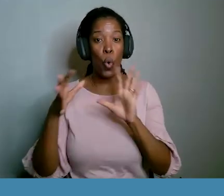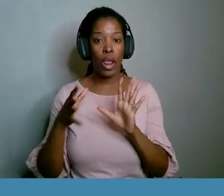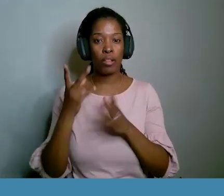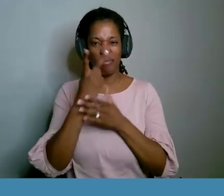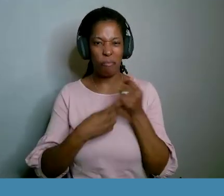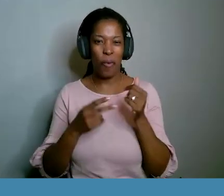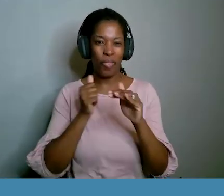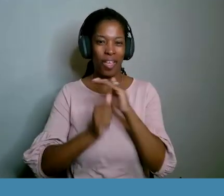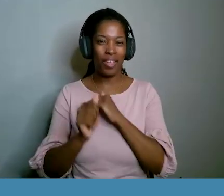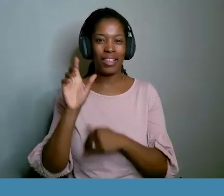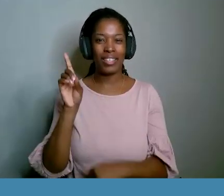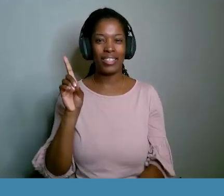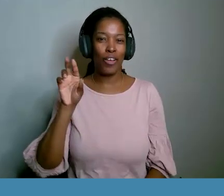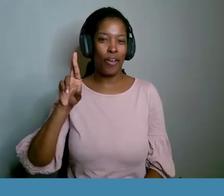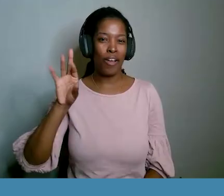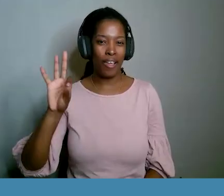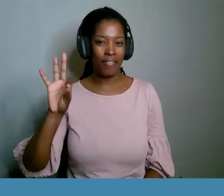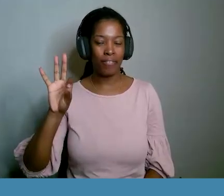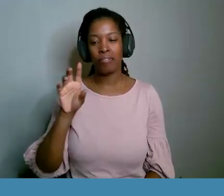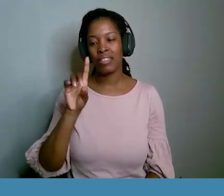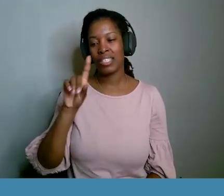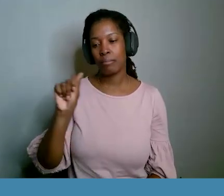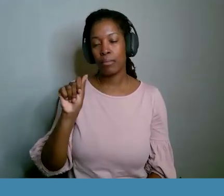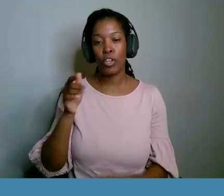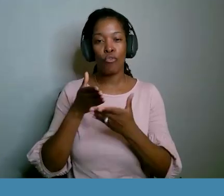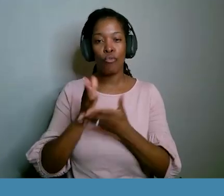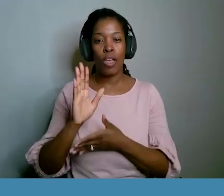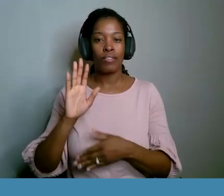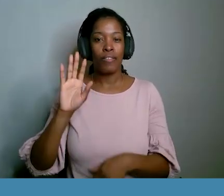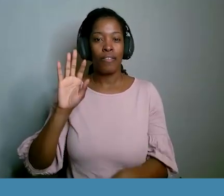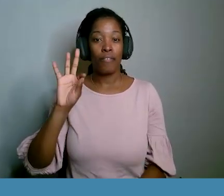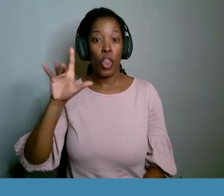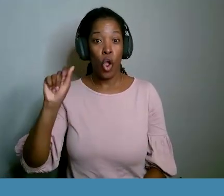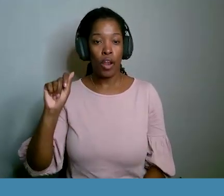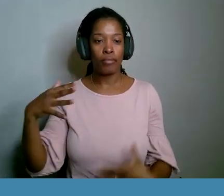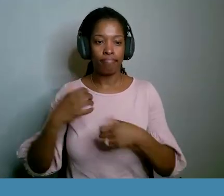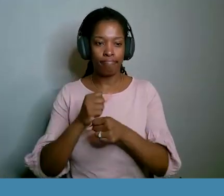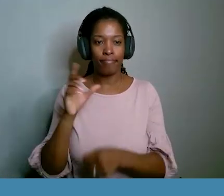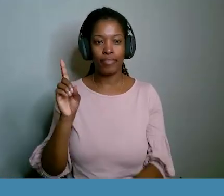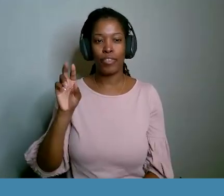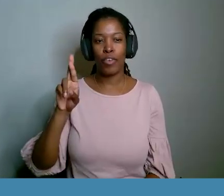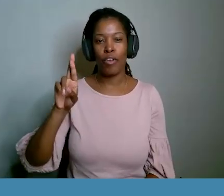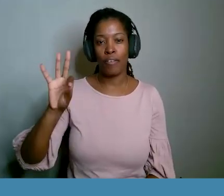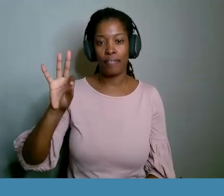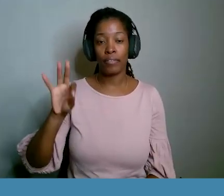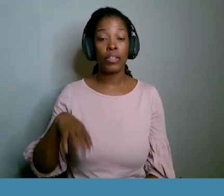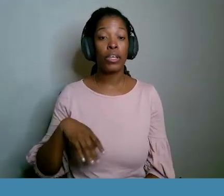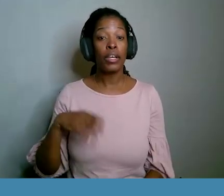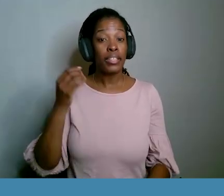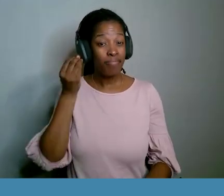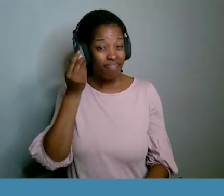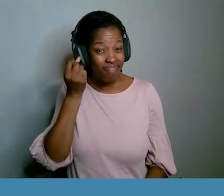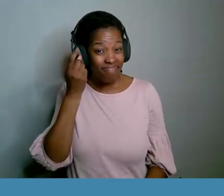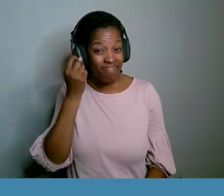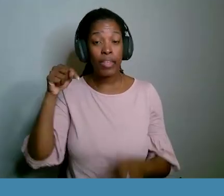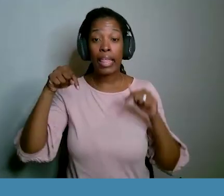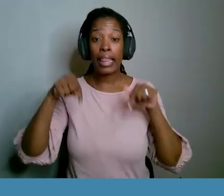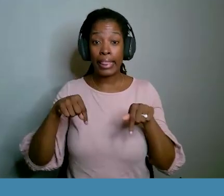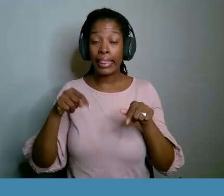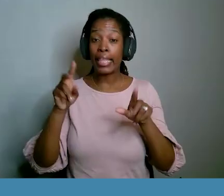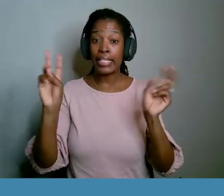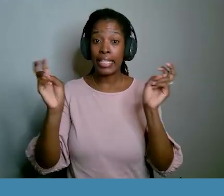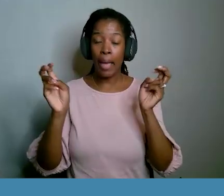a program note, there is a lot of information to provide on this topic, and we expect to exceed our usual 60